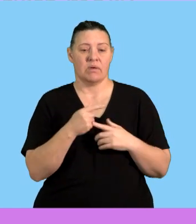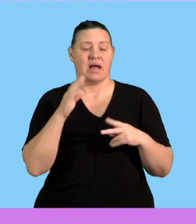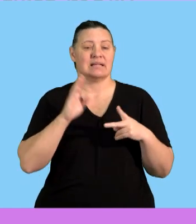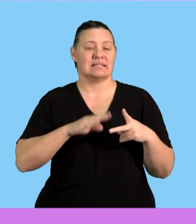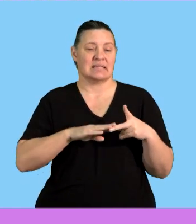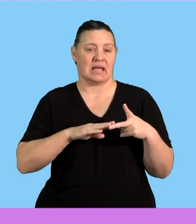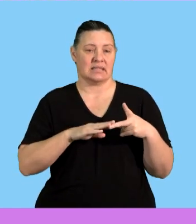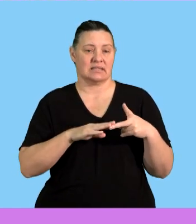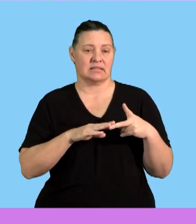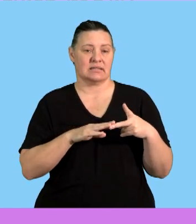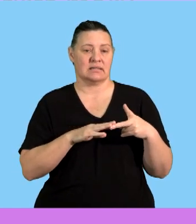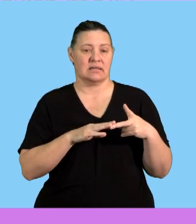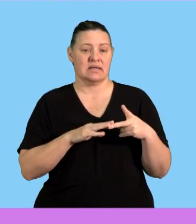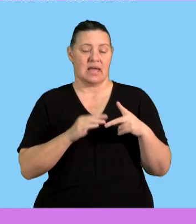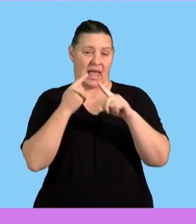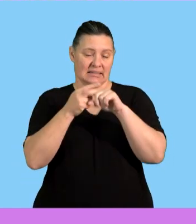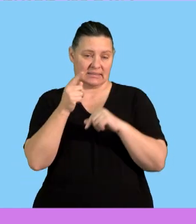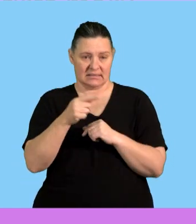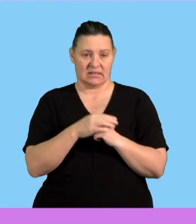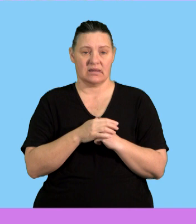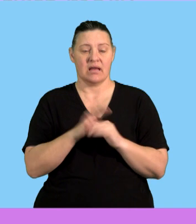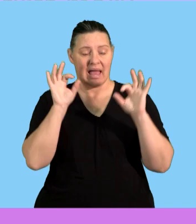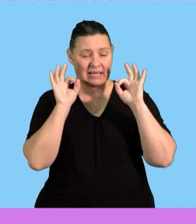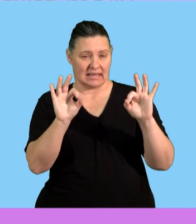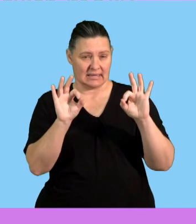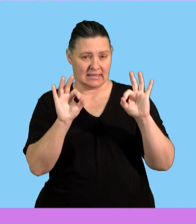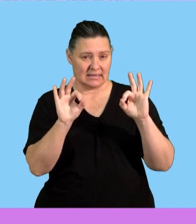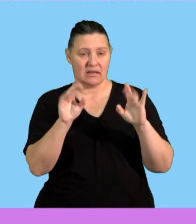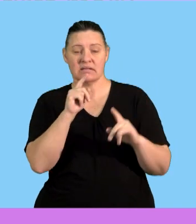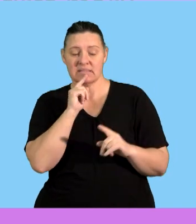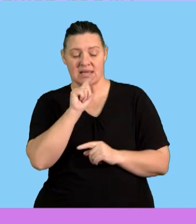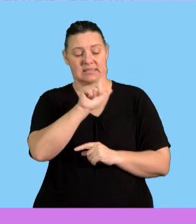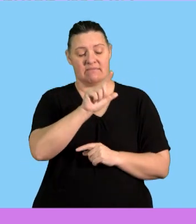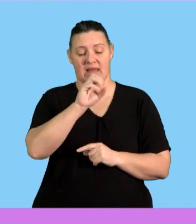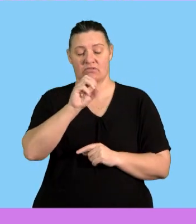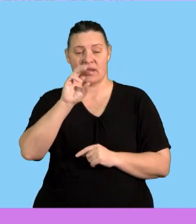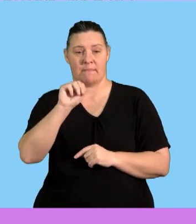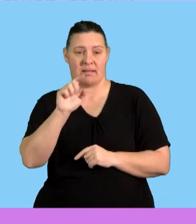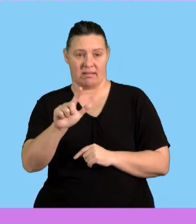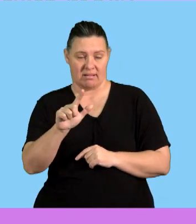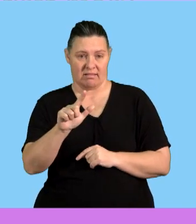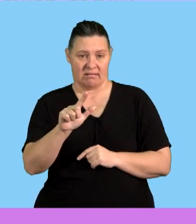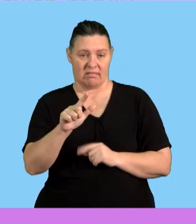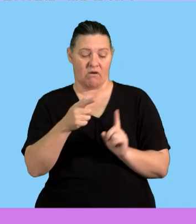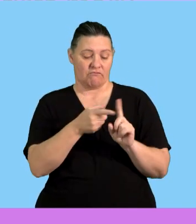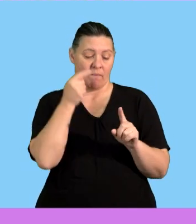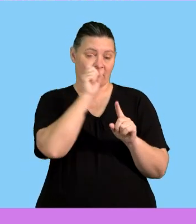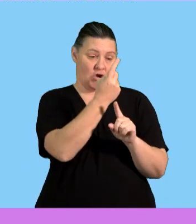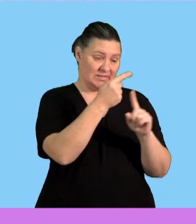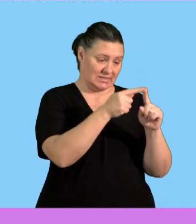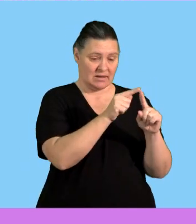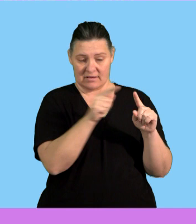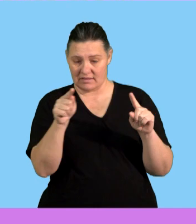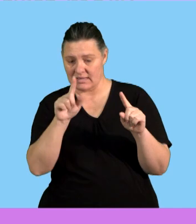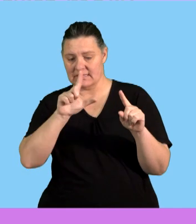make the second mark X, there's your second mark, exactly, and there we see 700 millimeters is indicated from